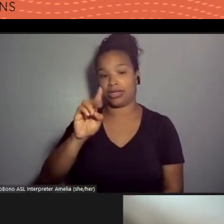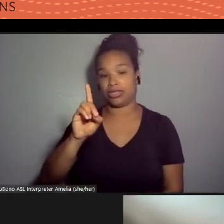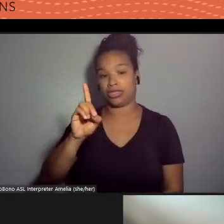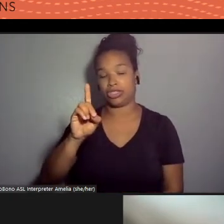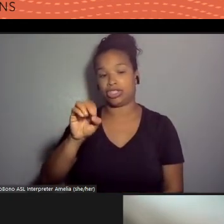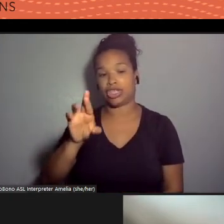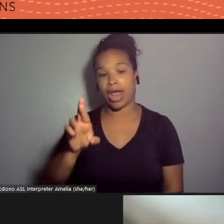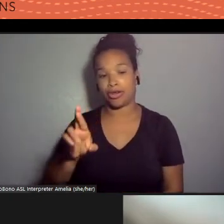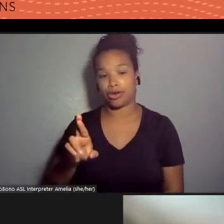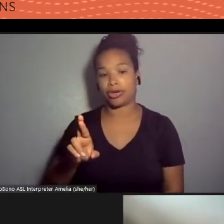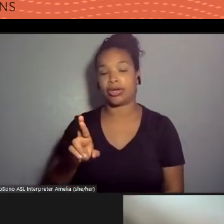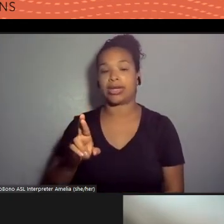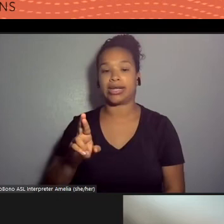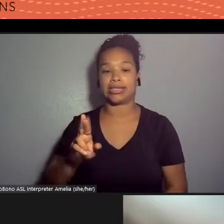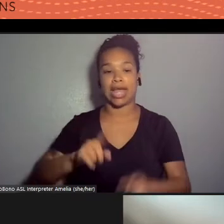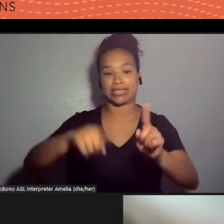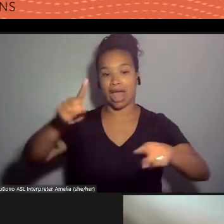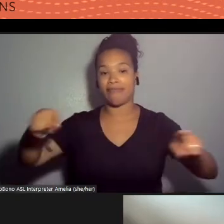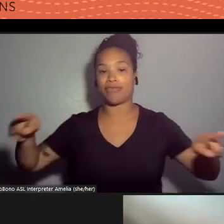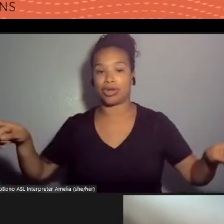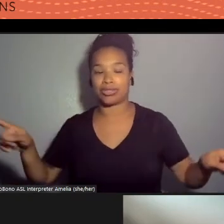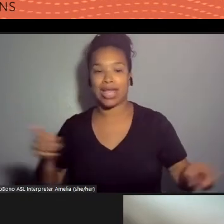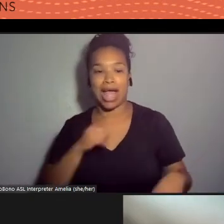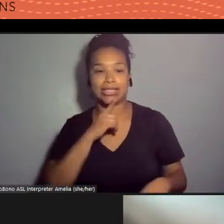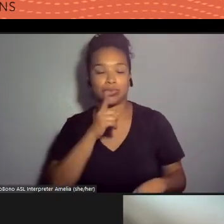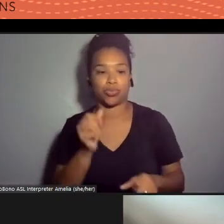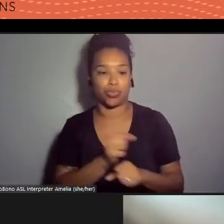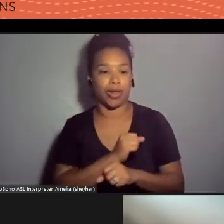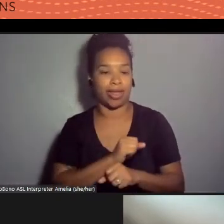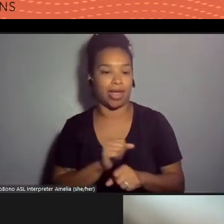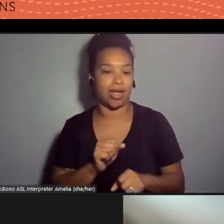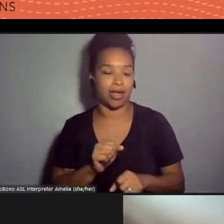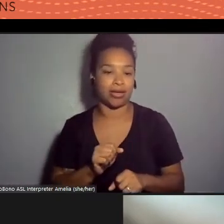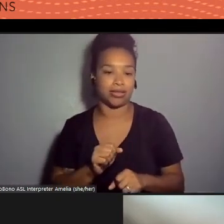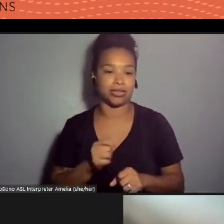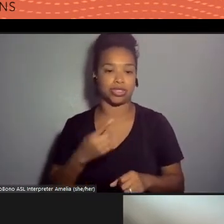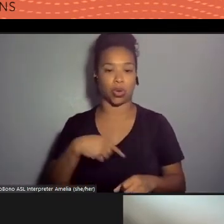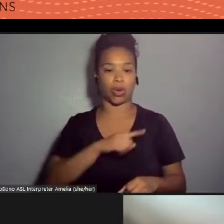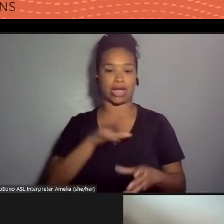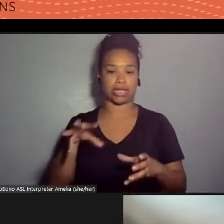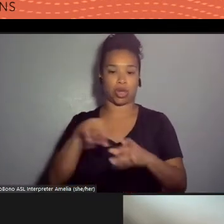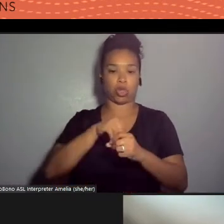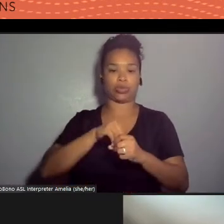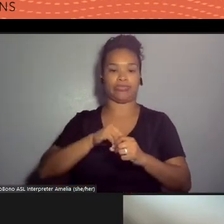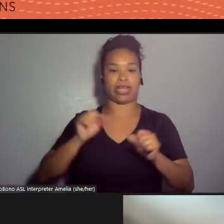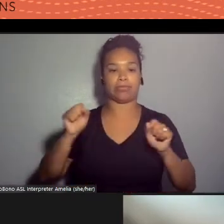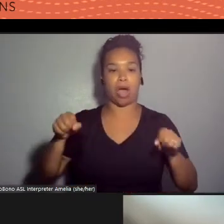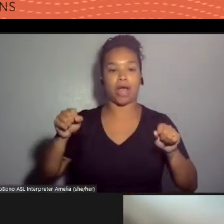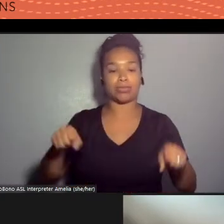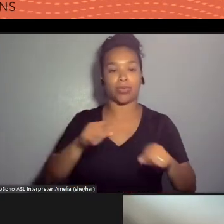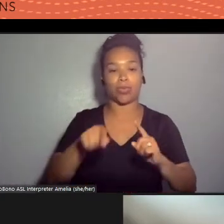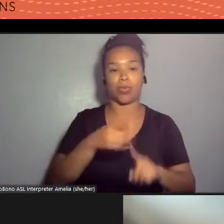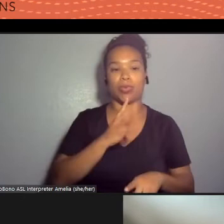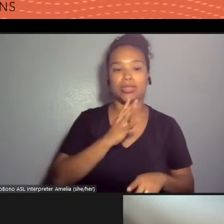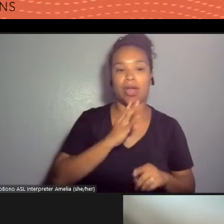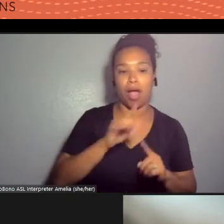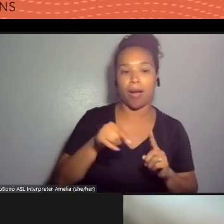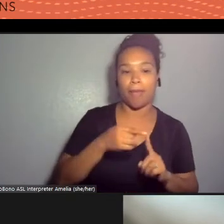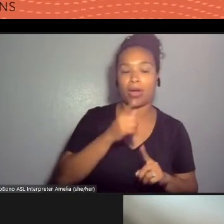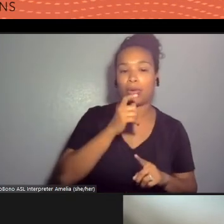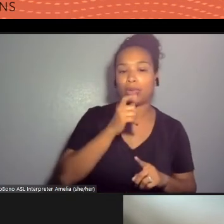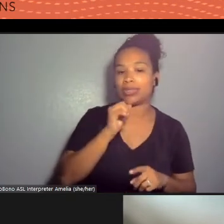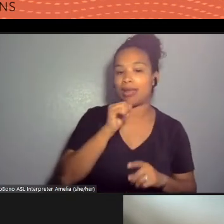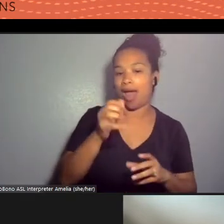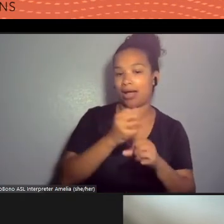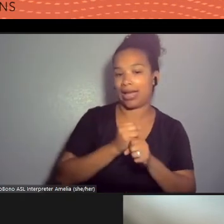and diverse as it actually is, so we are as inclusive as possible when we talk about who's not getting the opportunities and who's